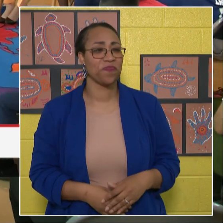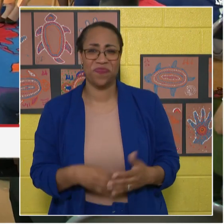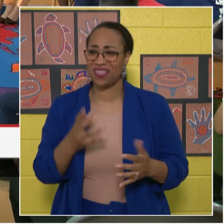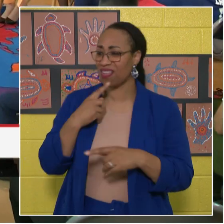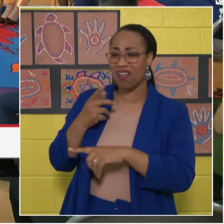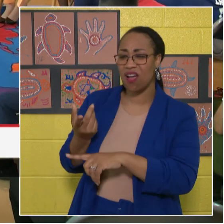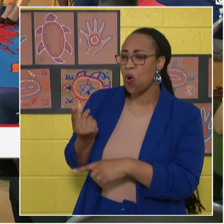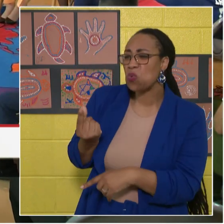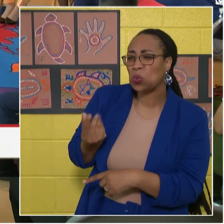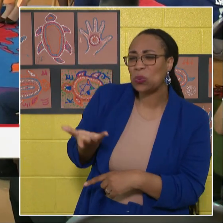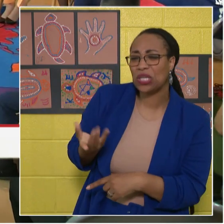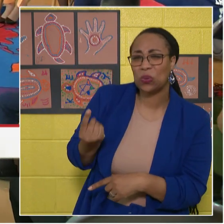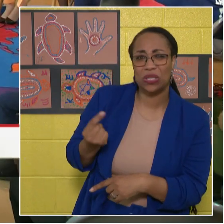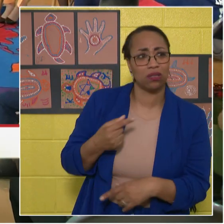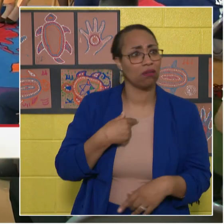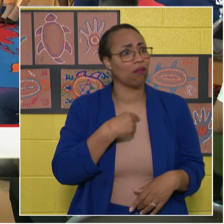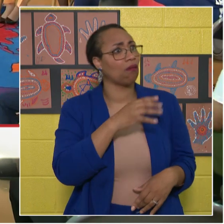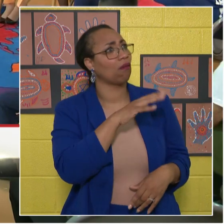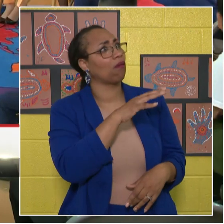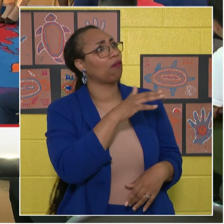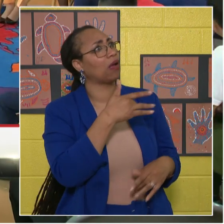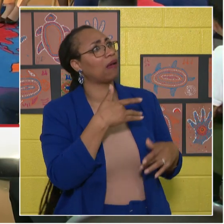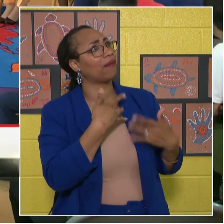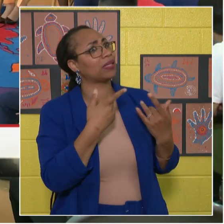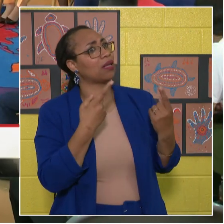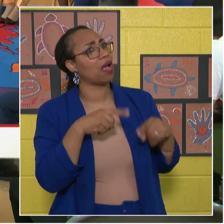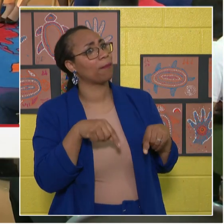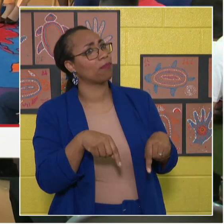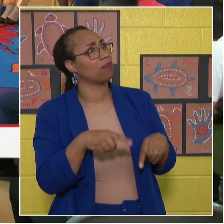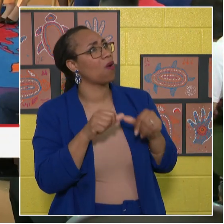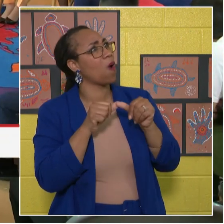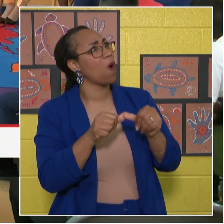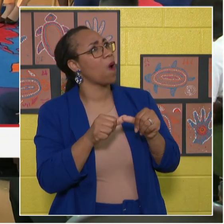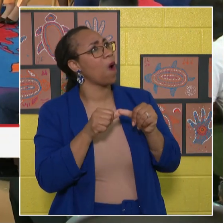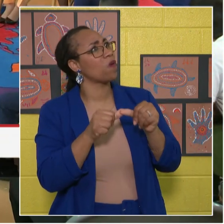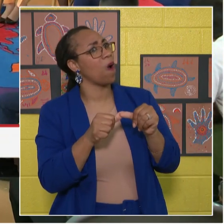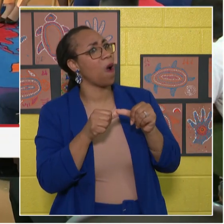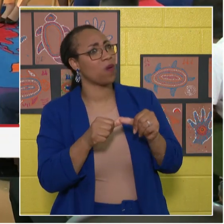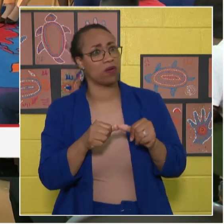going on, it's fun. And he said, no, you should really try to be in bed by 10.